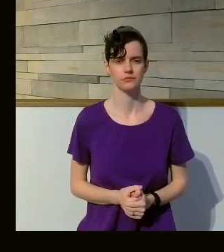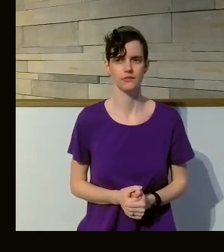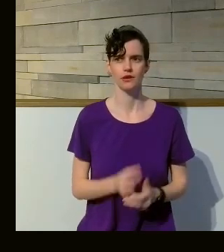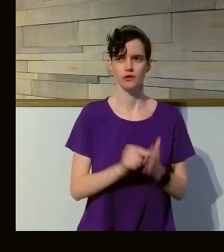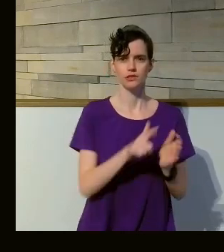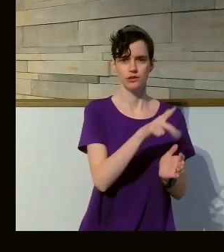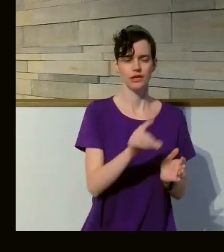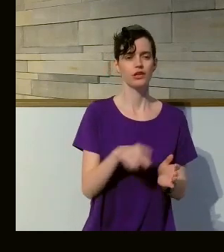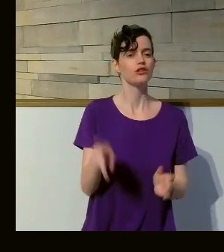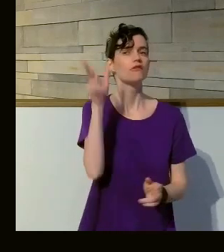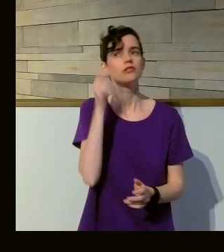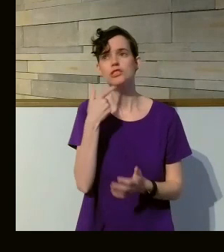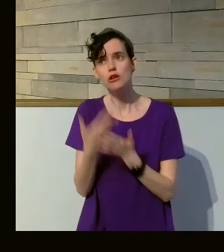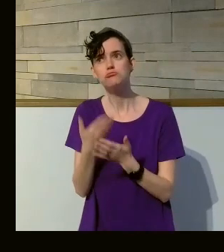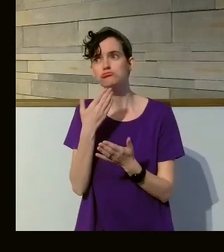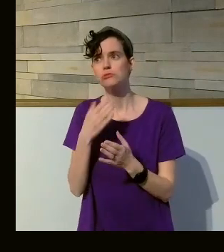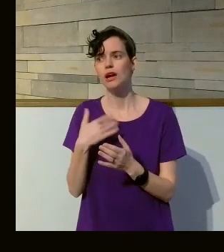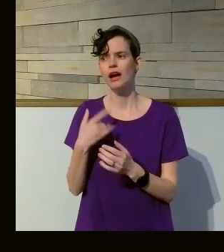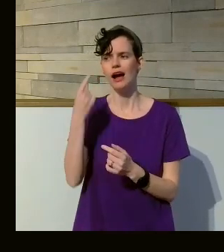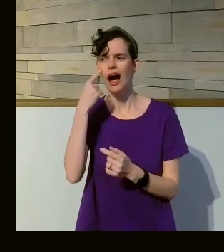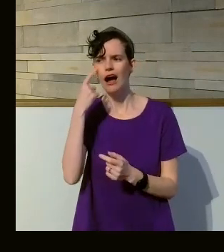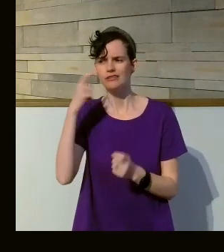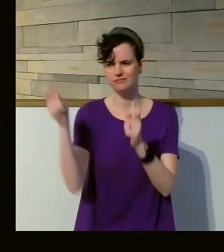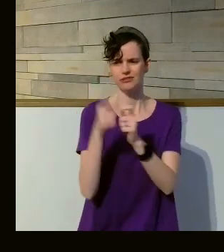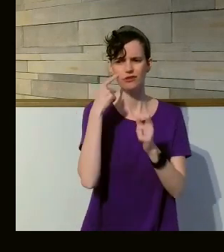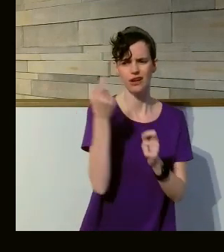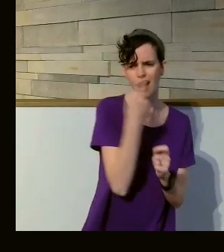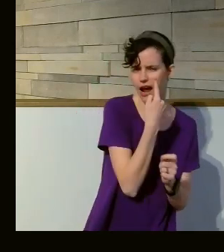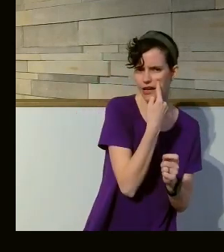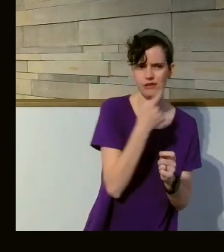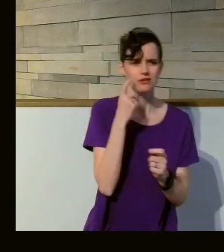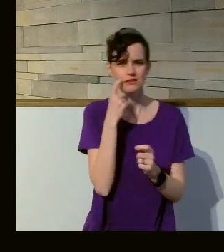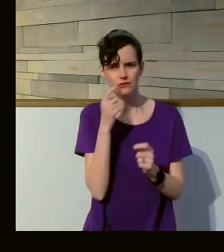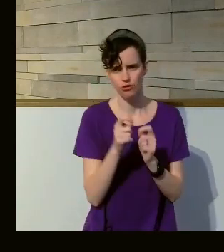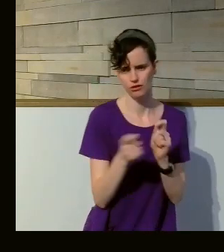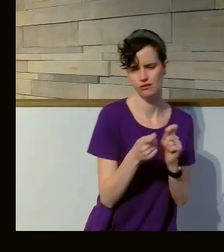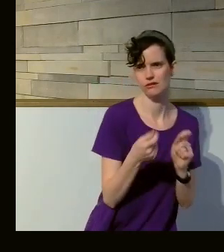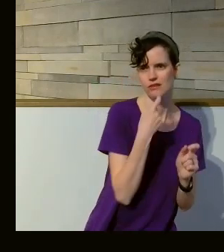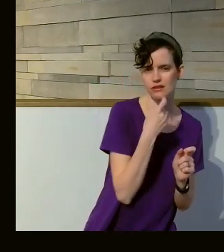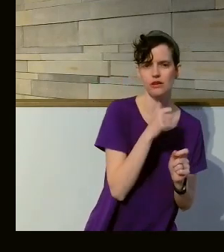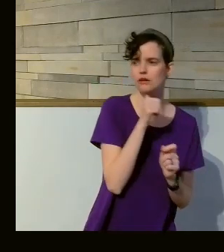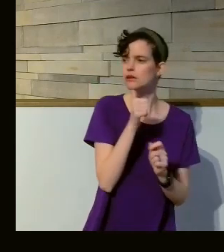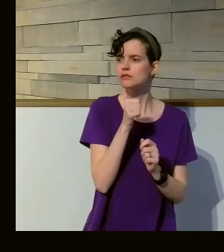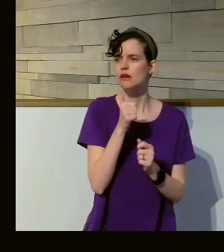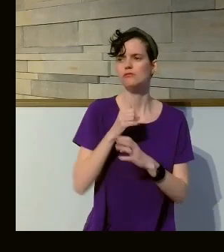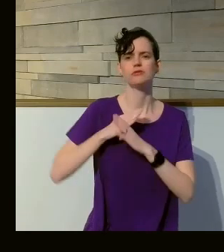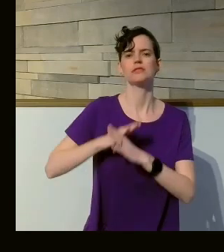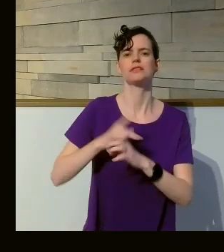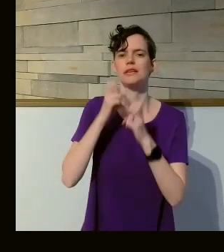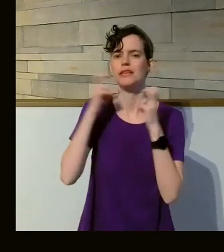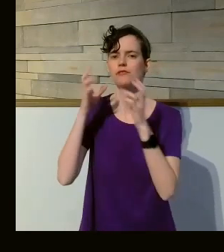Verse 38 says, "You have heard that it was said, eye for eye and tooth for tooth. But I tell you, do not resist an evil